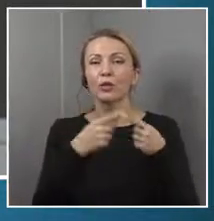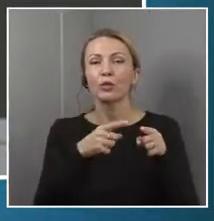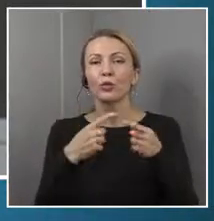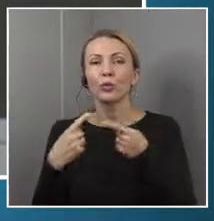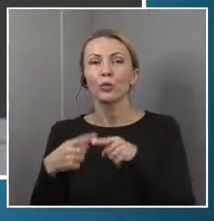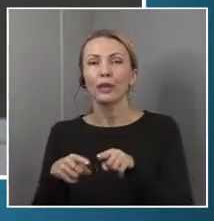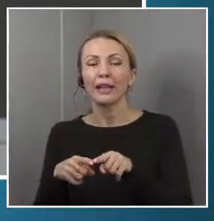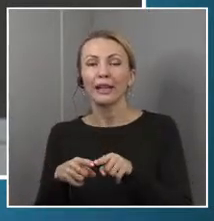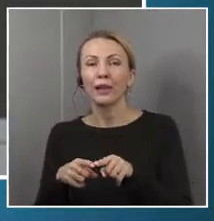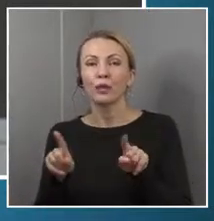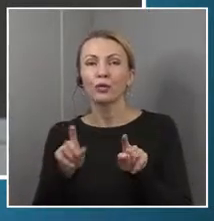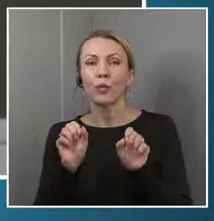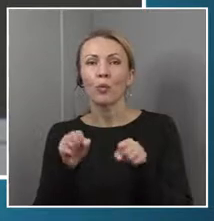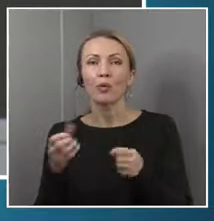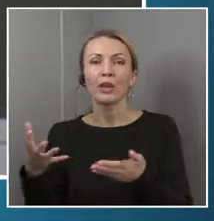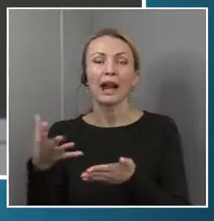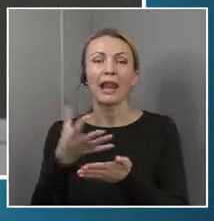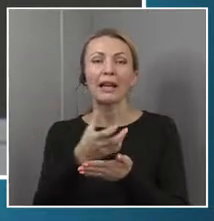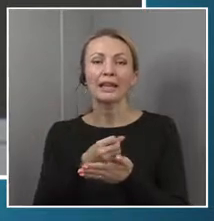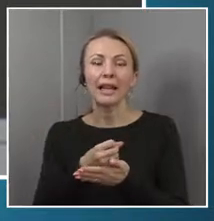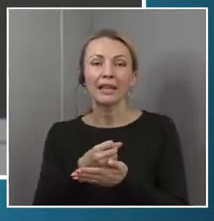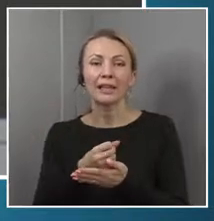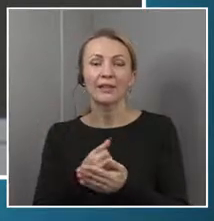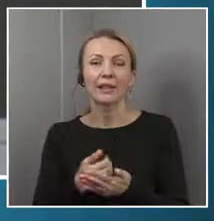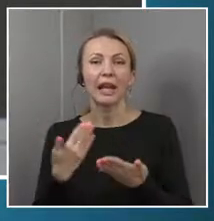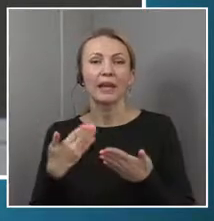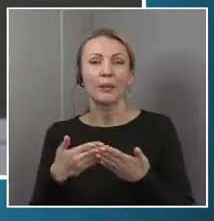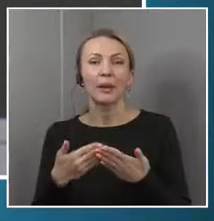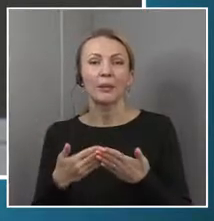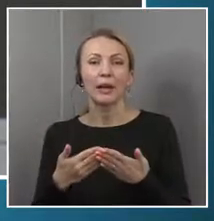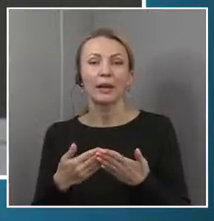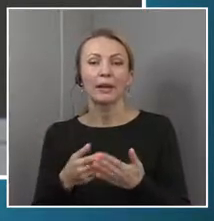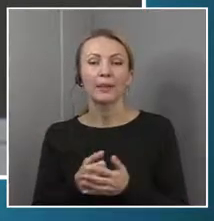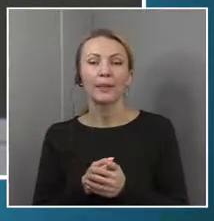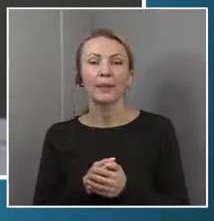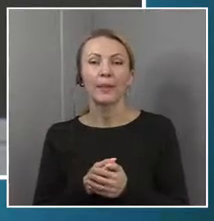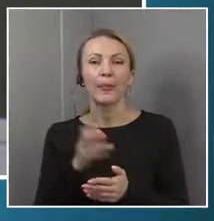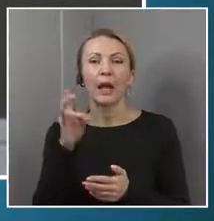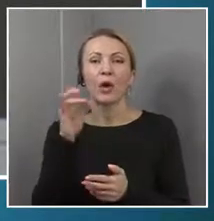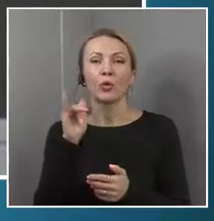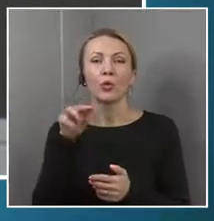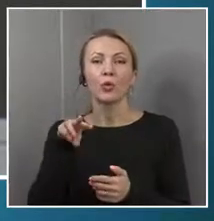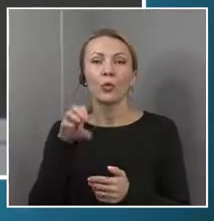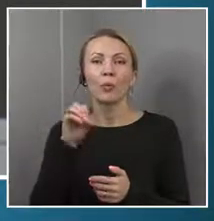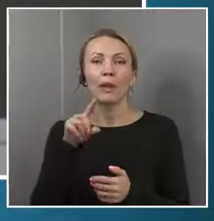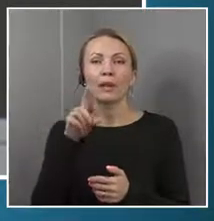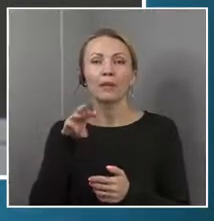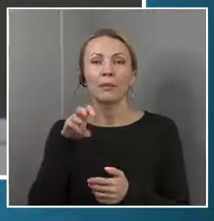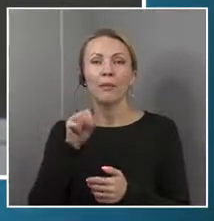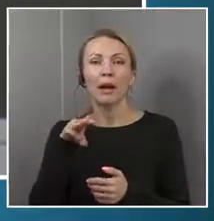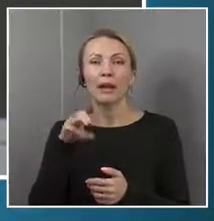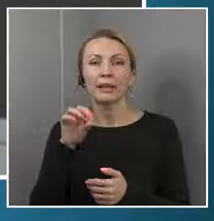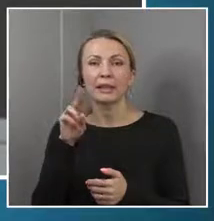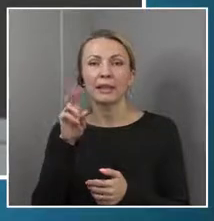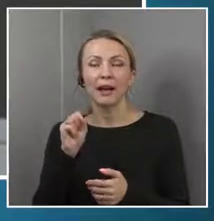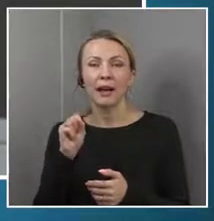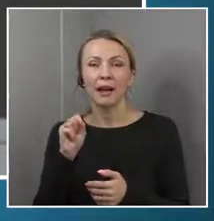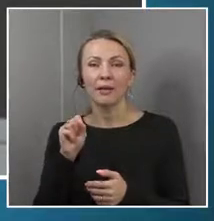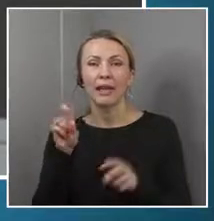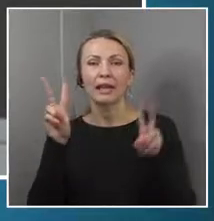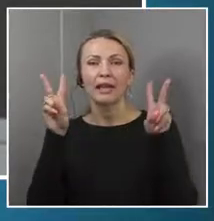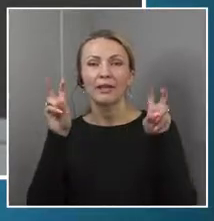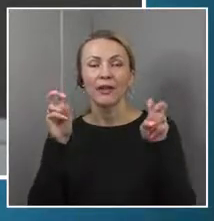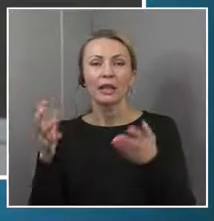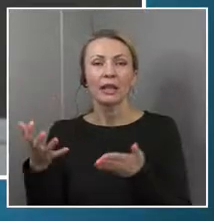and the world of collectibles, things to that can be collected. And there are different